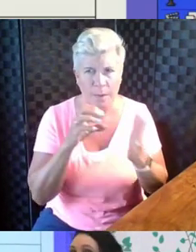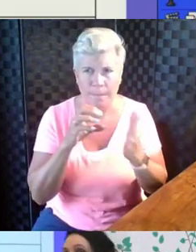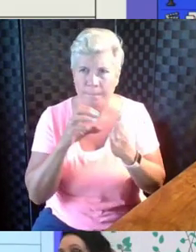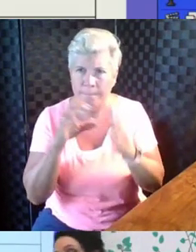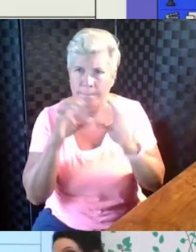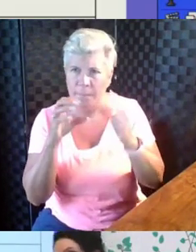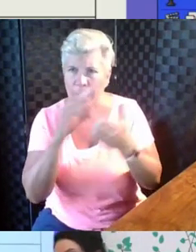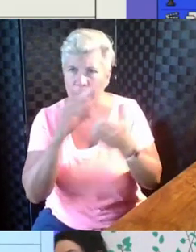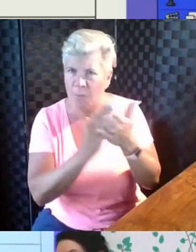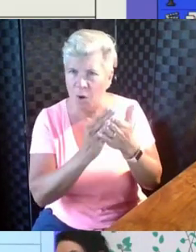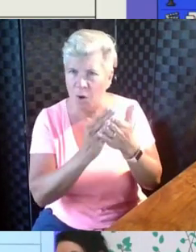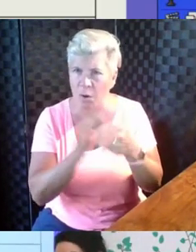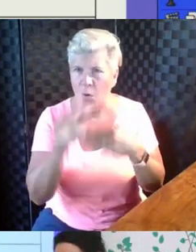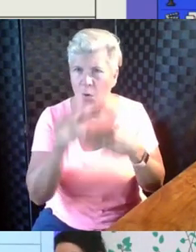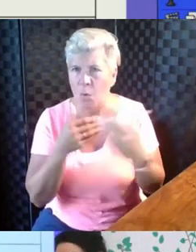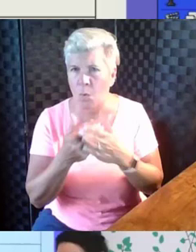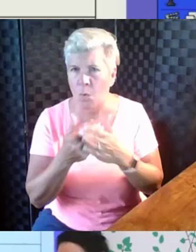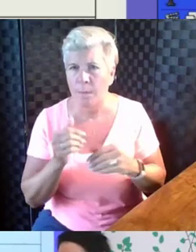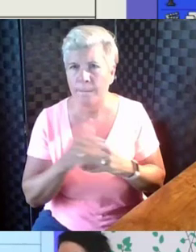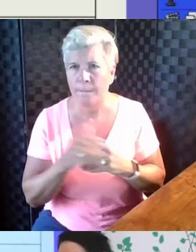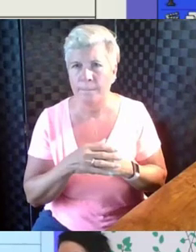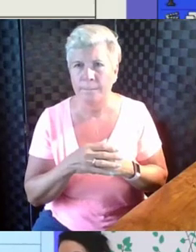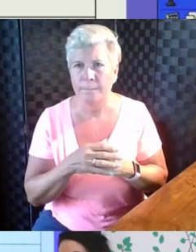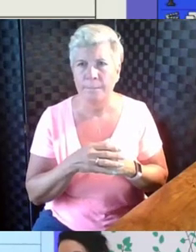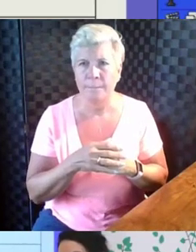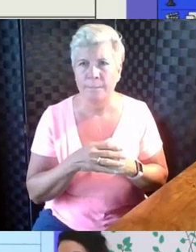part or does it sound like they're asking for the whole?